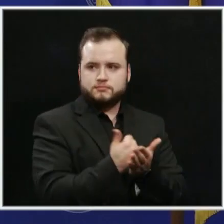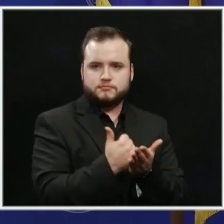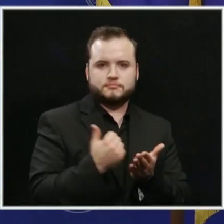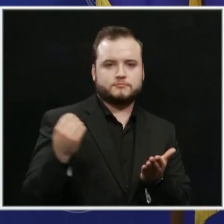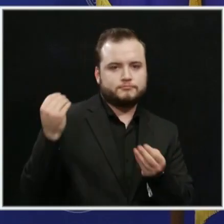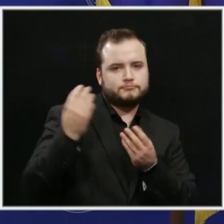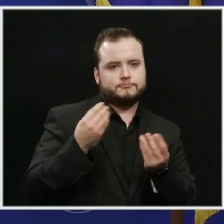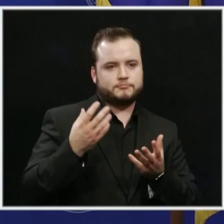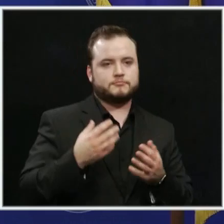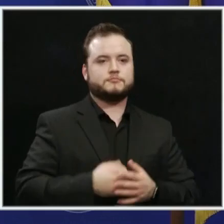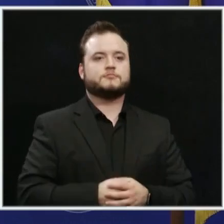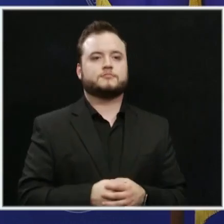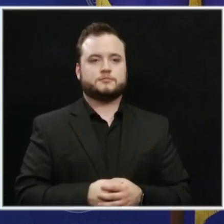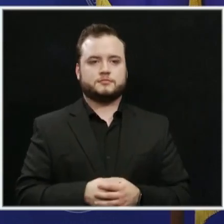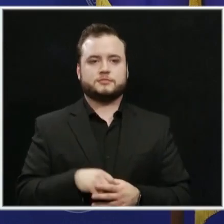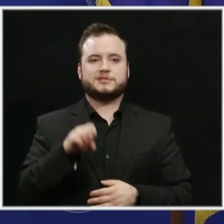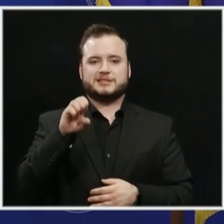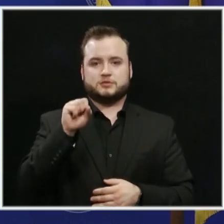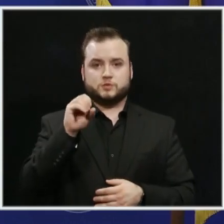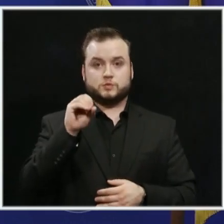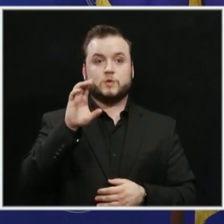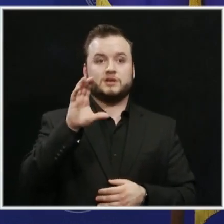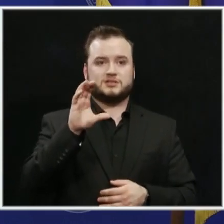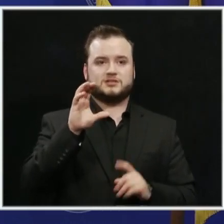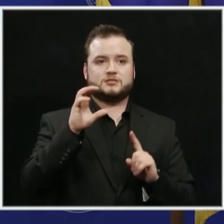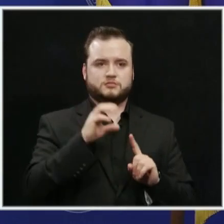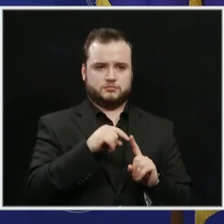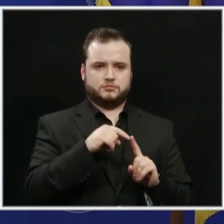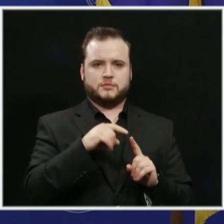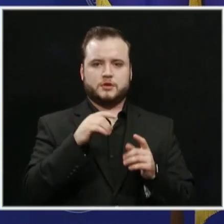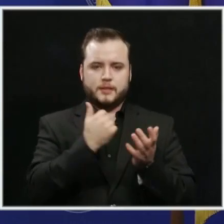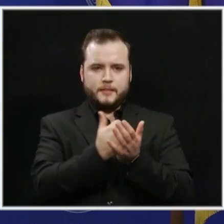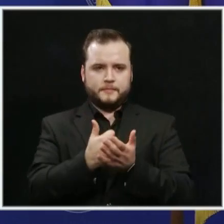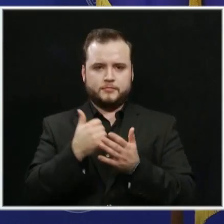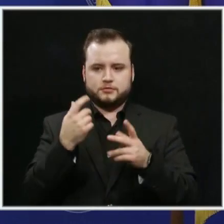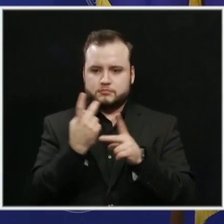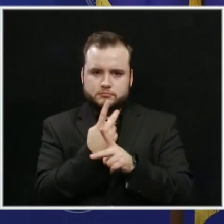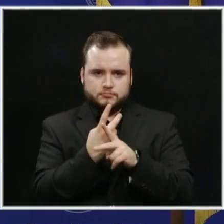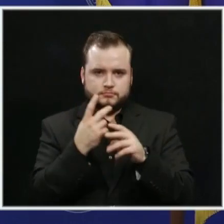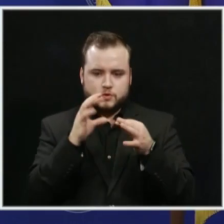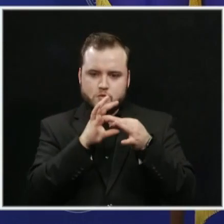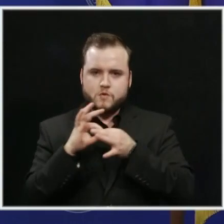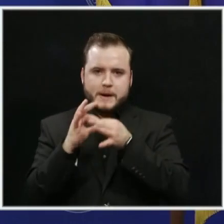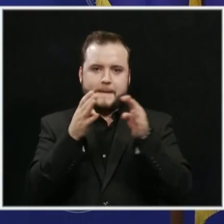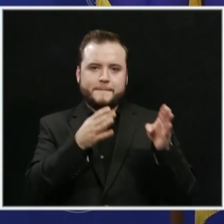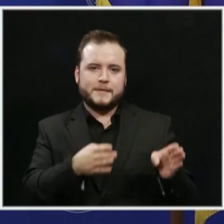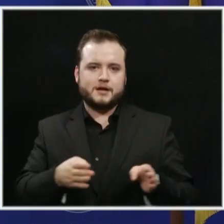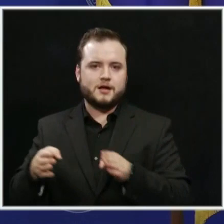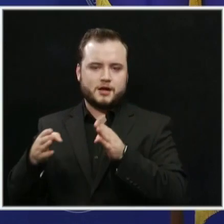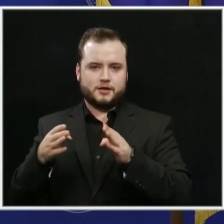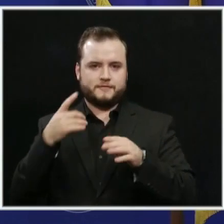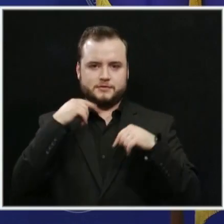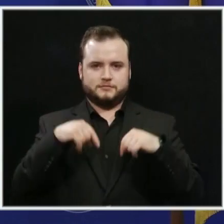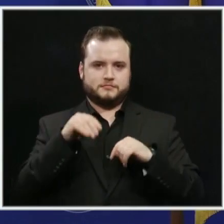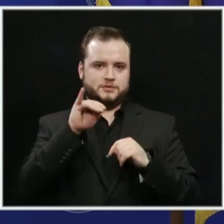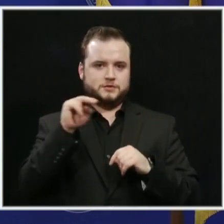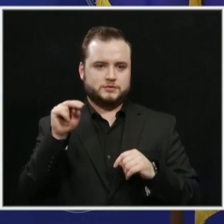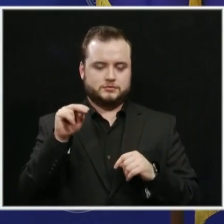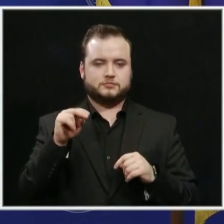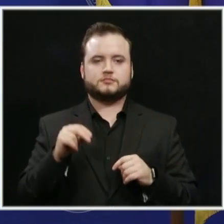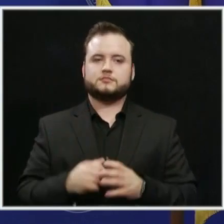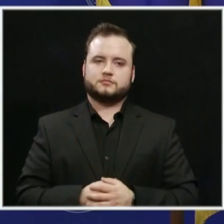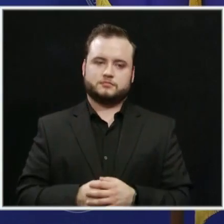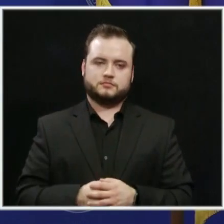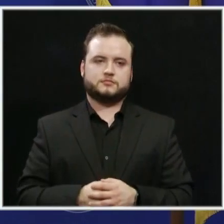helping coordinate all the planning around healthcare capacity, but most importantly to me, he's bringing the patient care voice to every